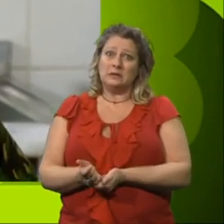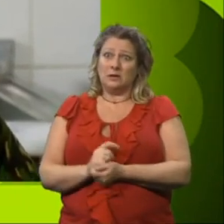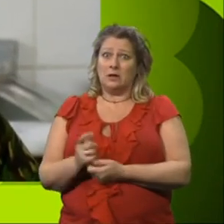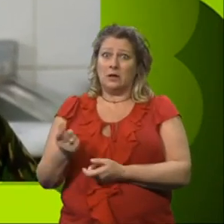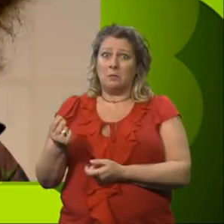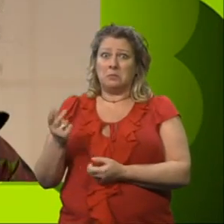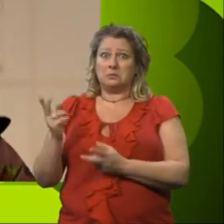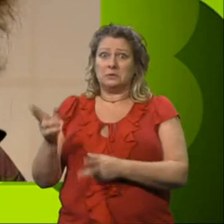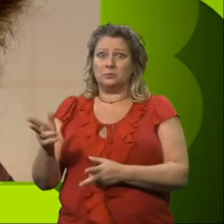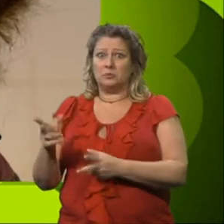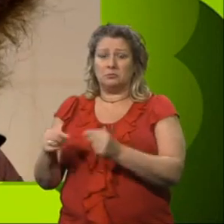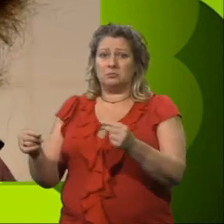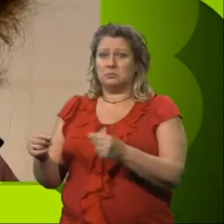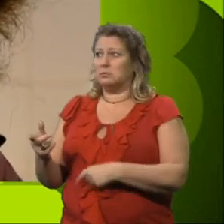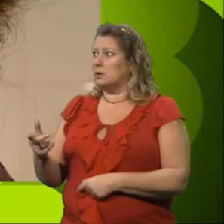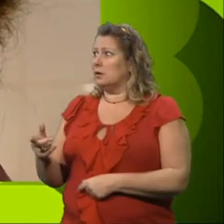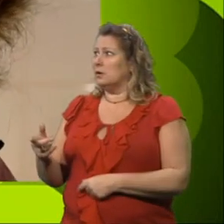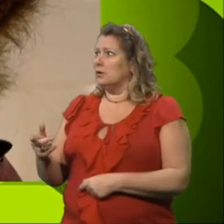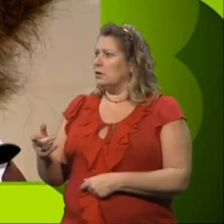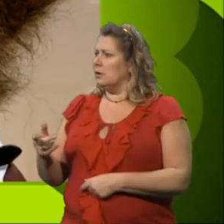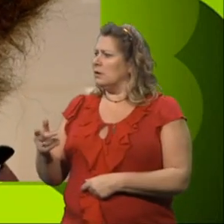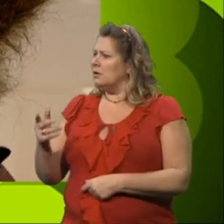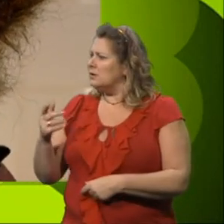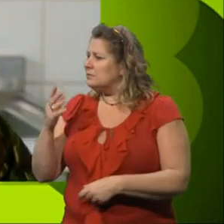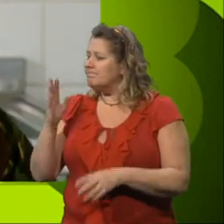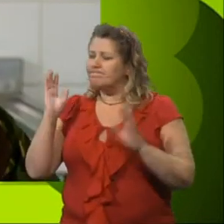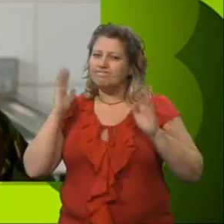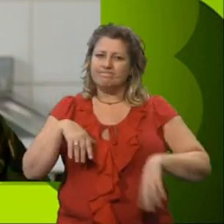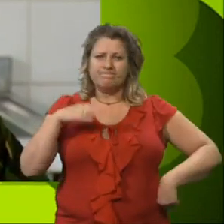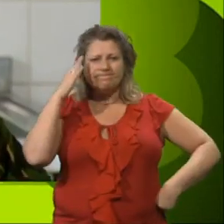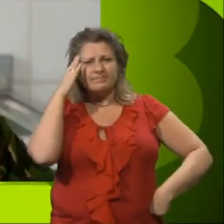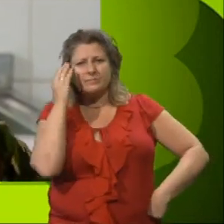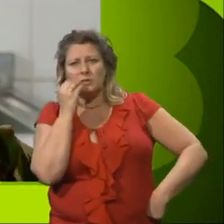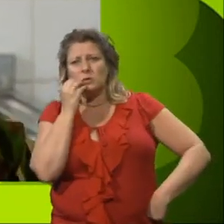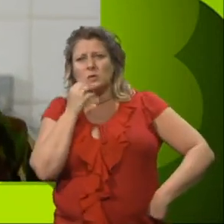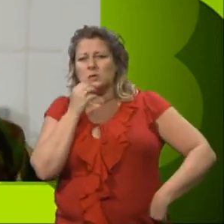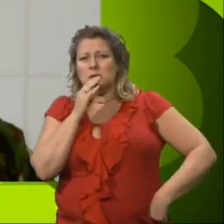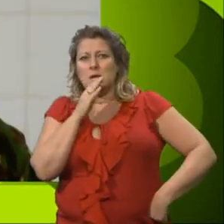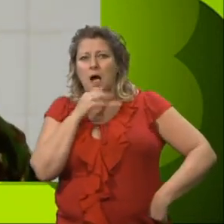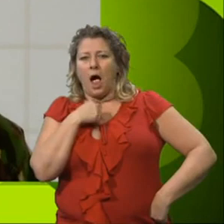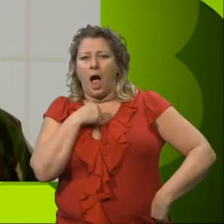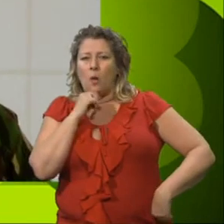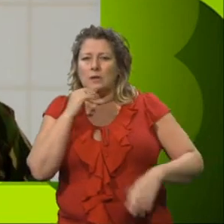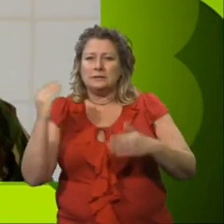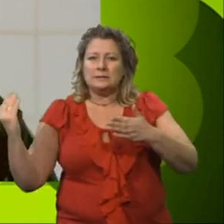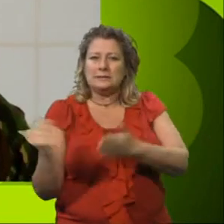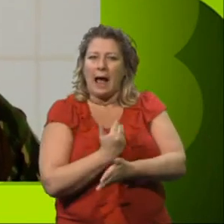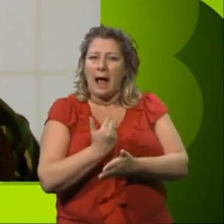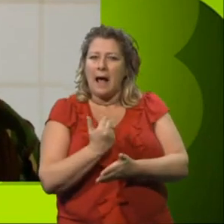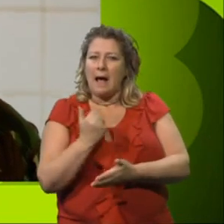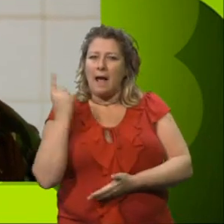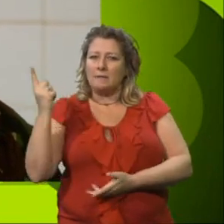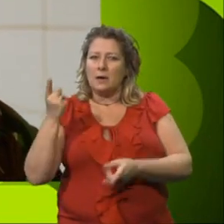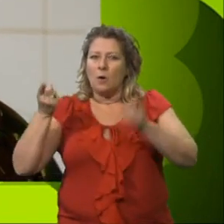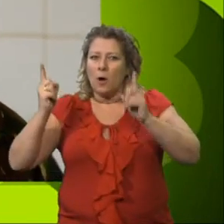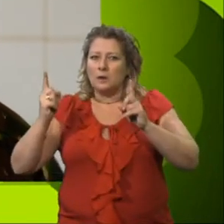get his chips. Chips, yum. Forget about food, Hacker. I am determined to save Colonel Winters from Sergeant Bluster